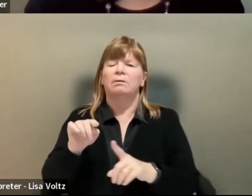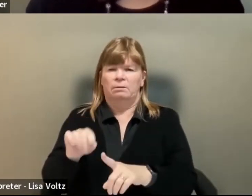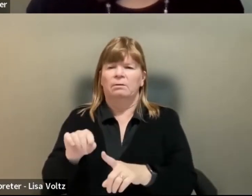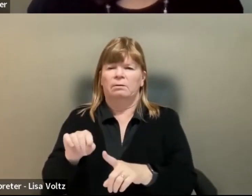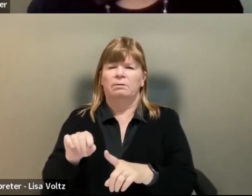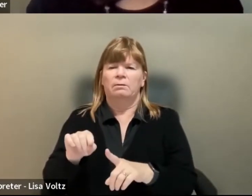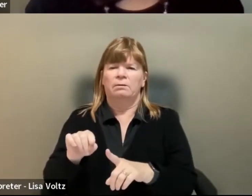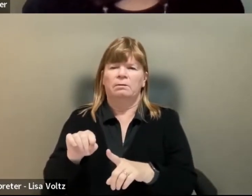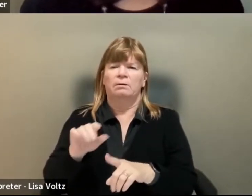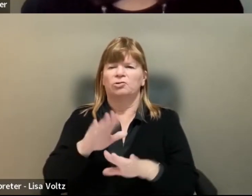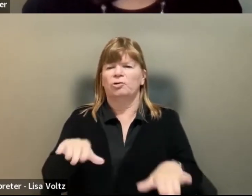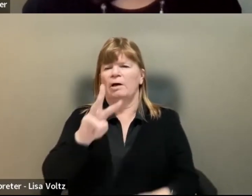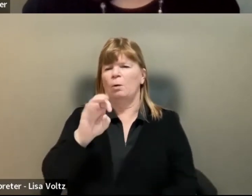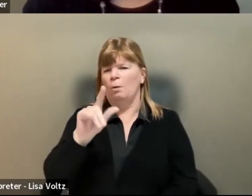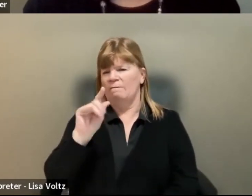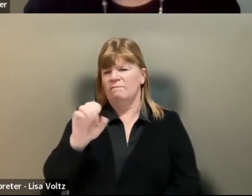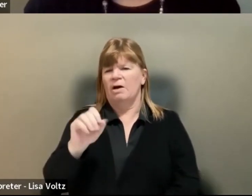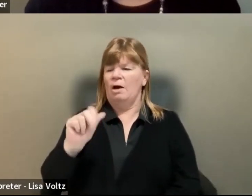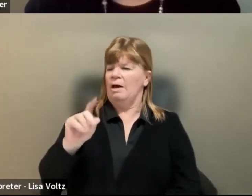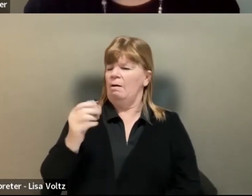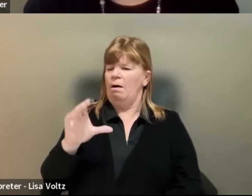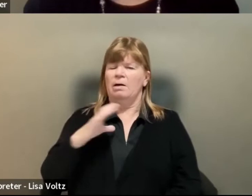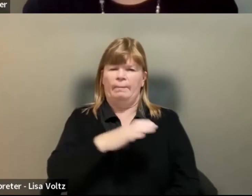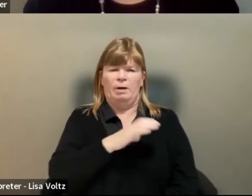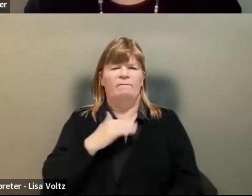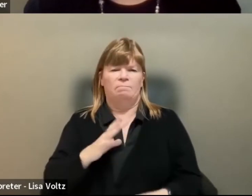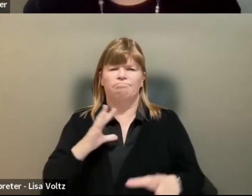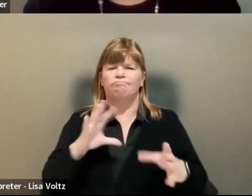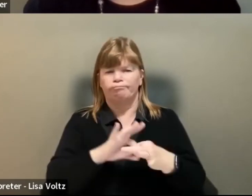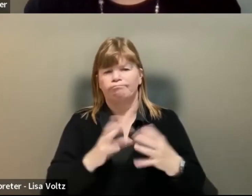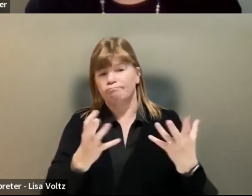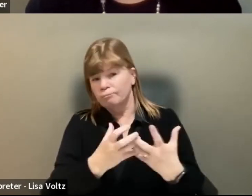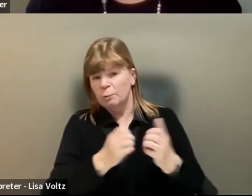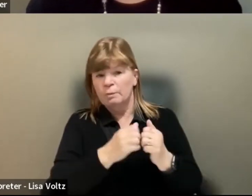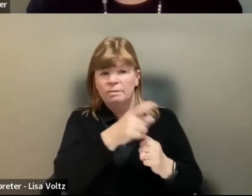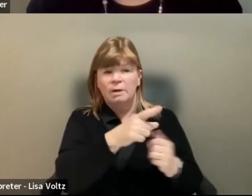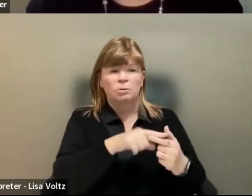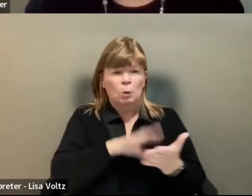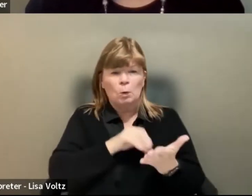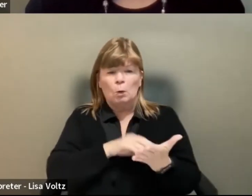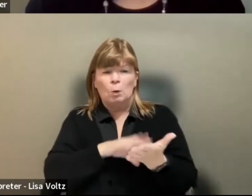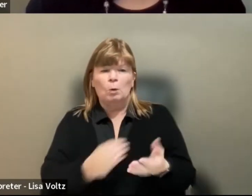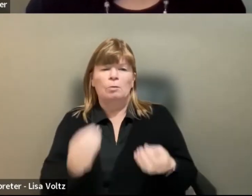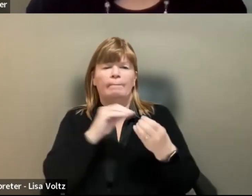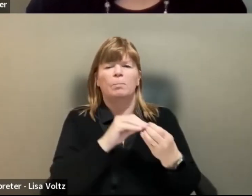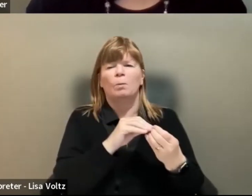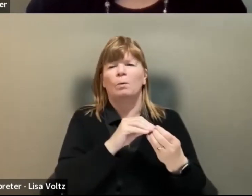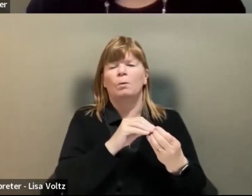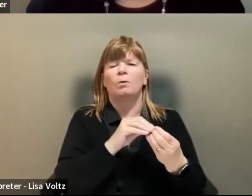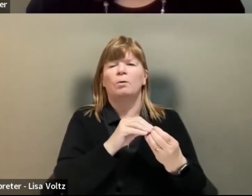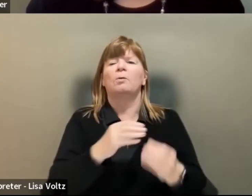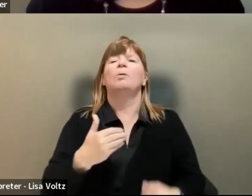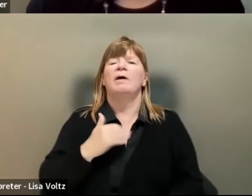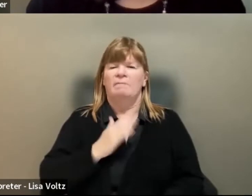a child welfare ad hoc committee, and we have joined in with them to learn a lot more on our side. We do have